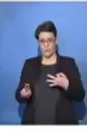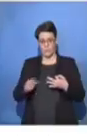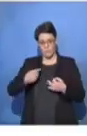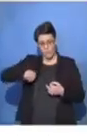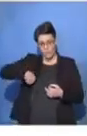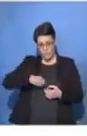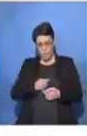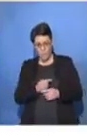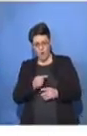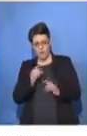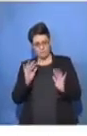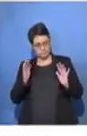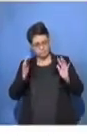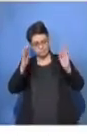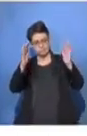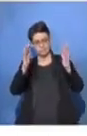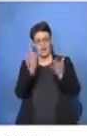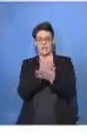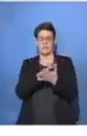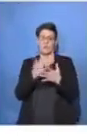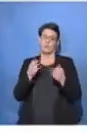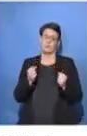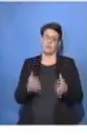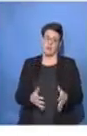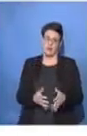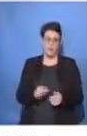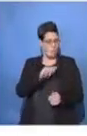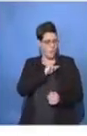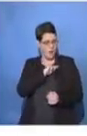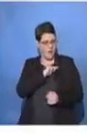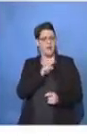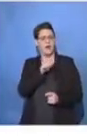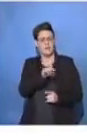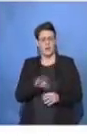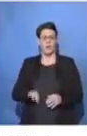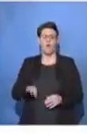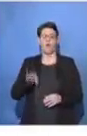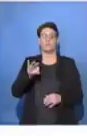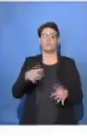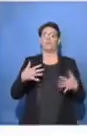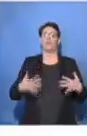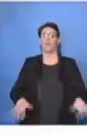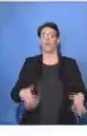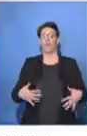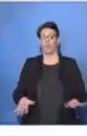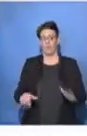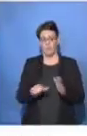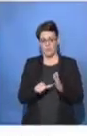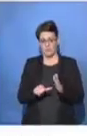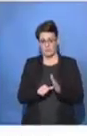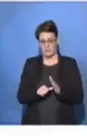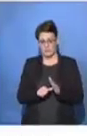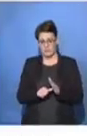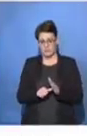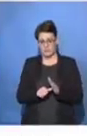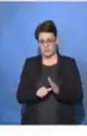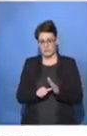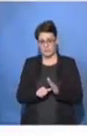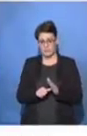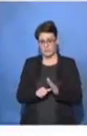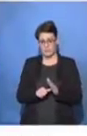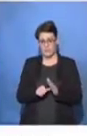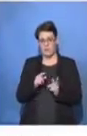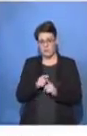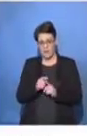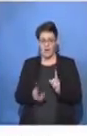Mission commends the various stakeholders for their invaluable contribution, which contributed